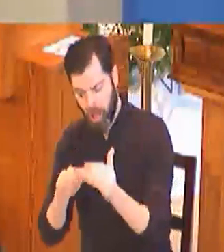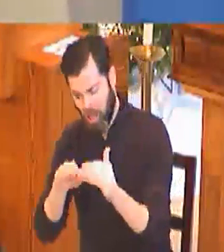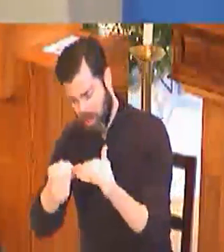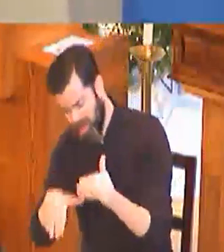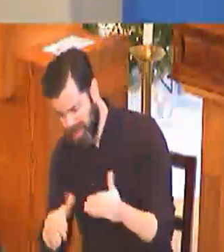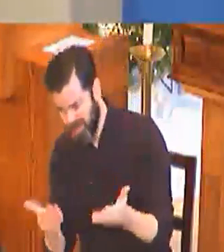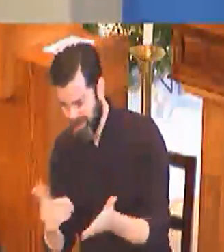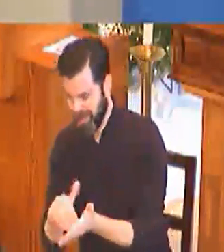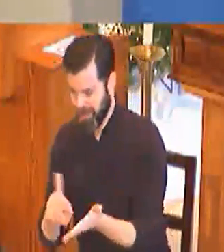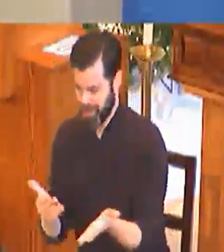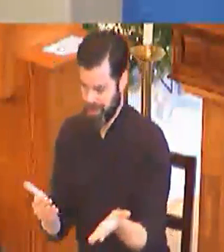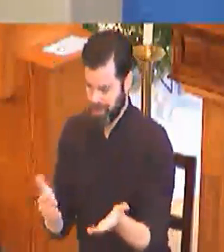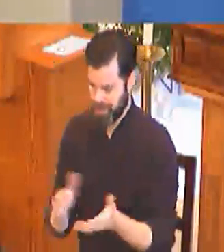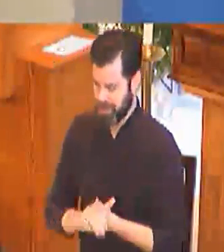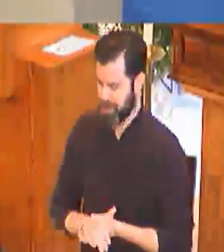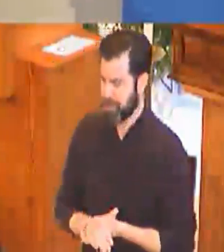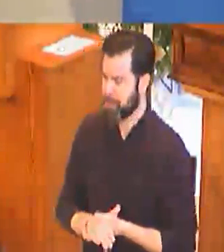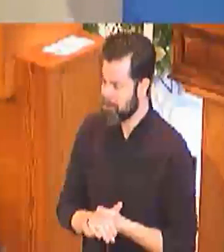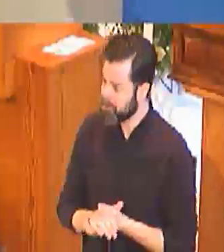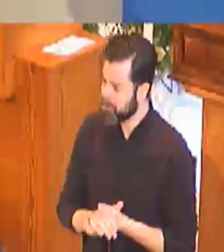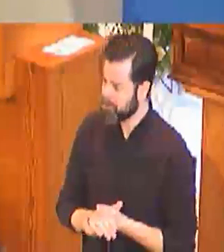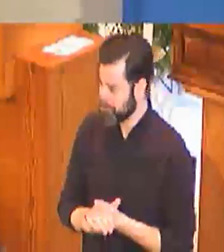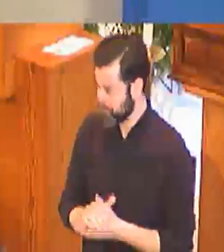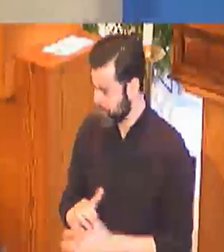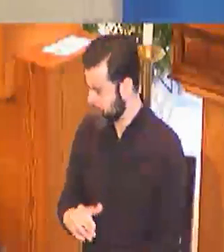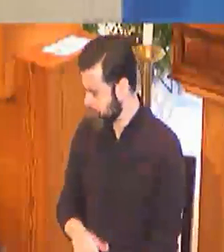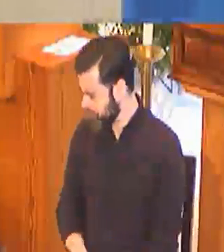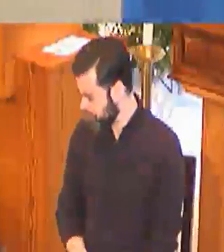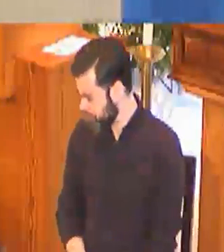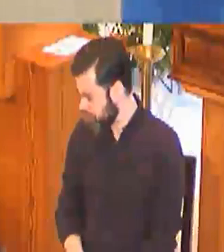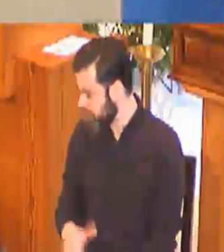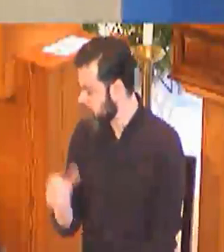great classic New Thought writers, talks about it in this way.